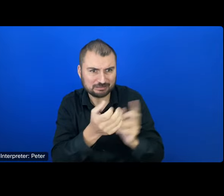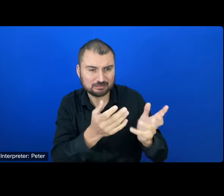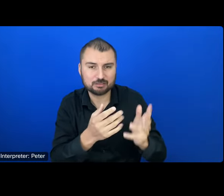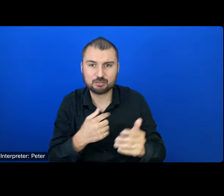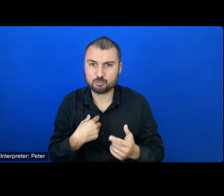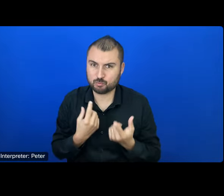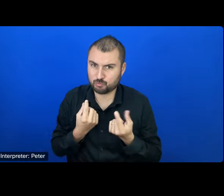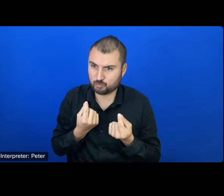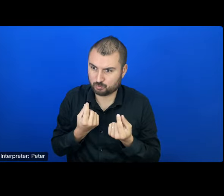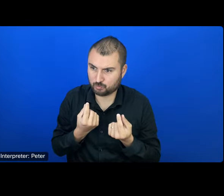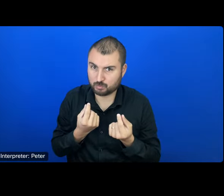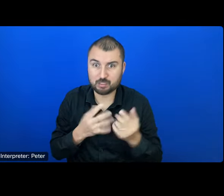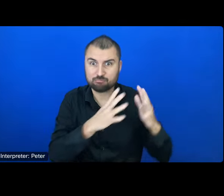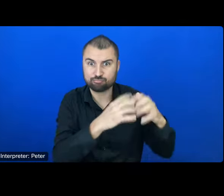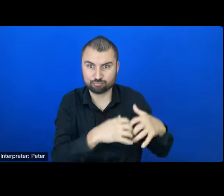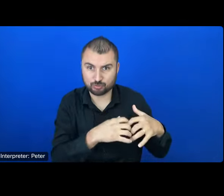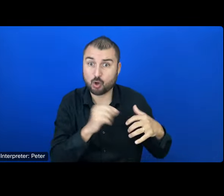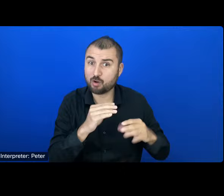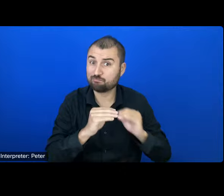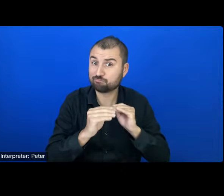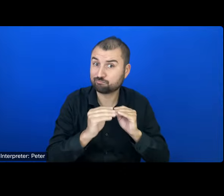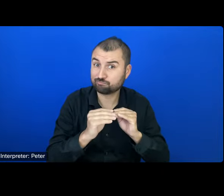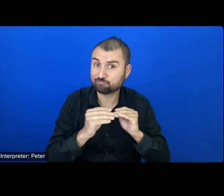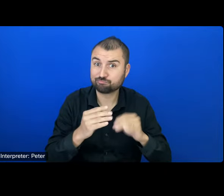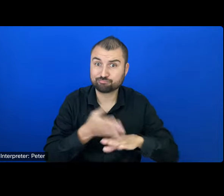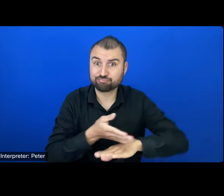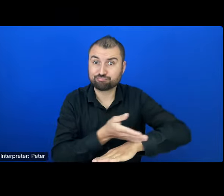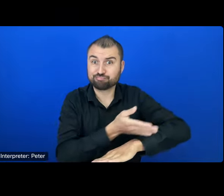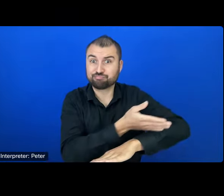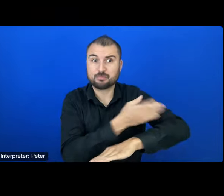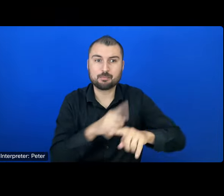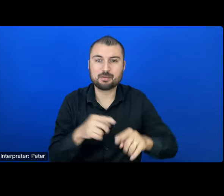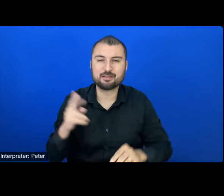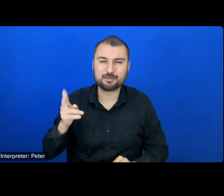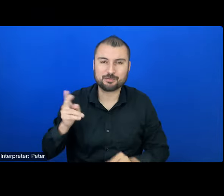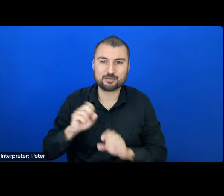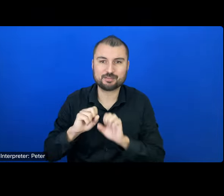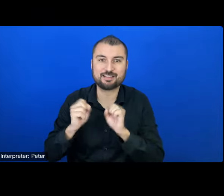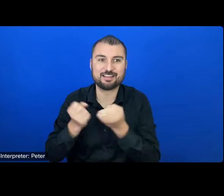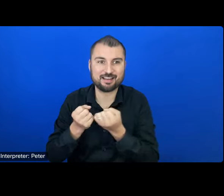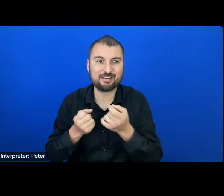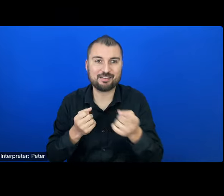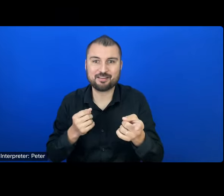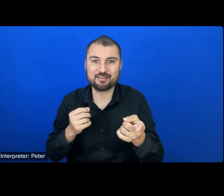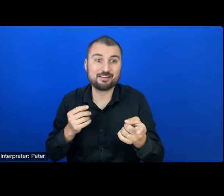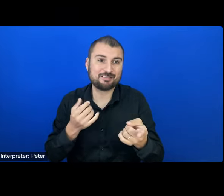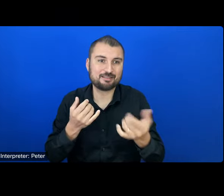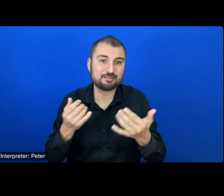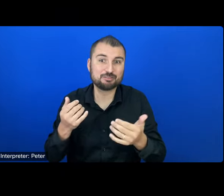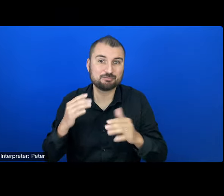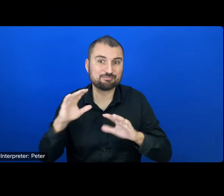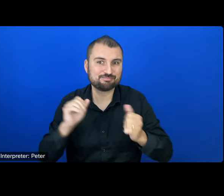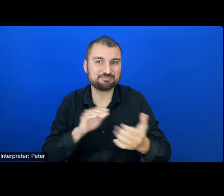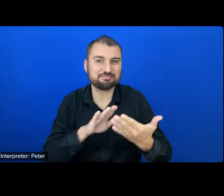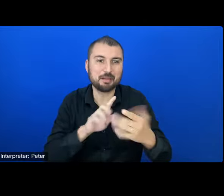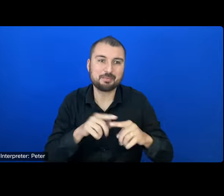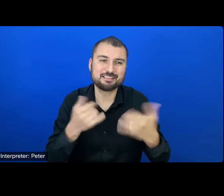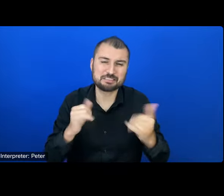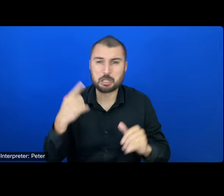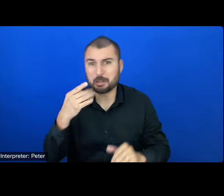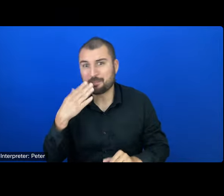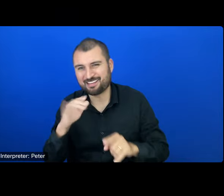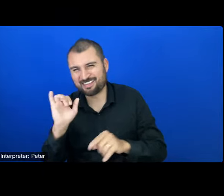it down or restore it. Next slide. Well, the Historical Society was one more. It's still looking bad, right? So anyway, this